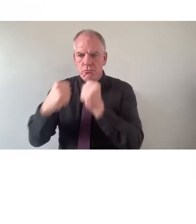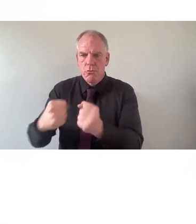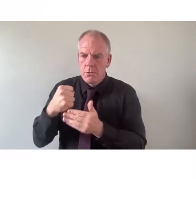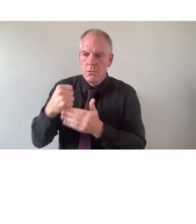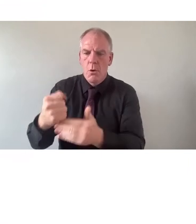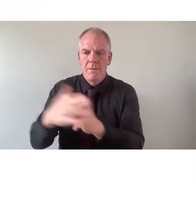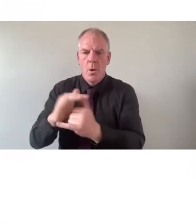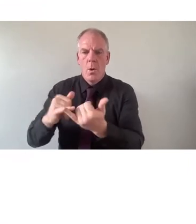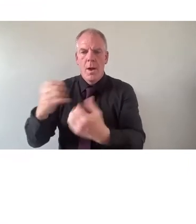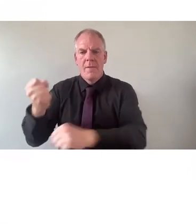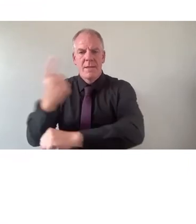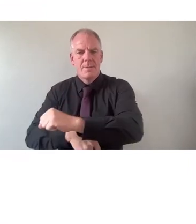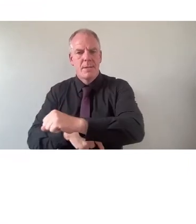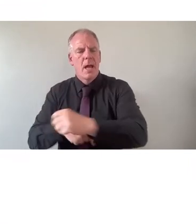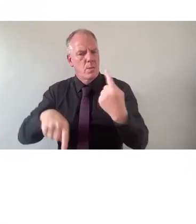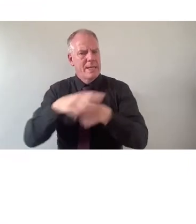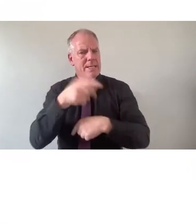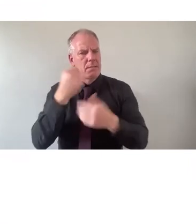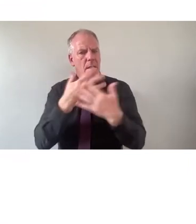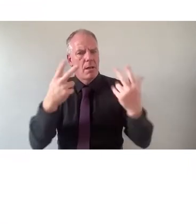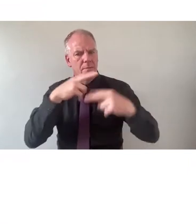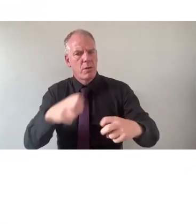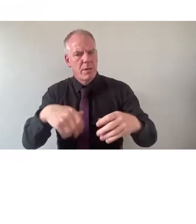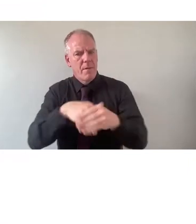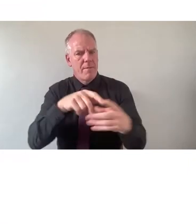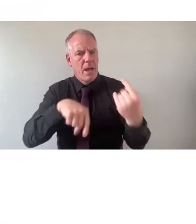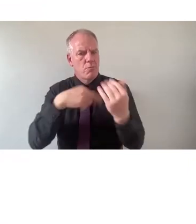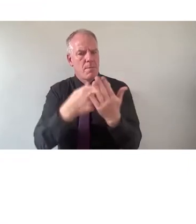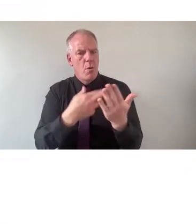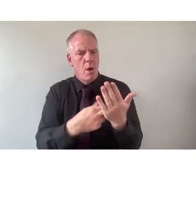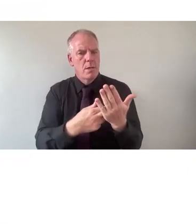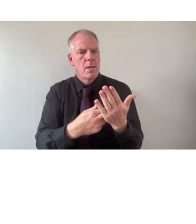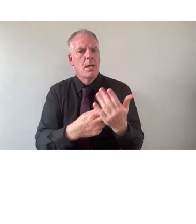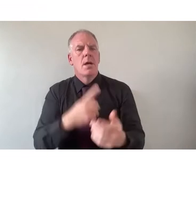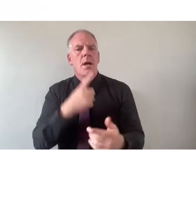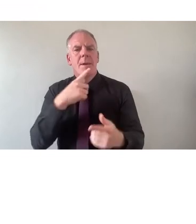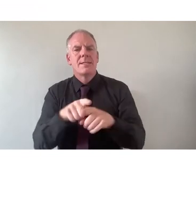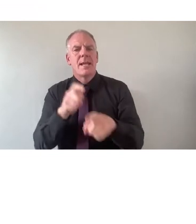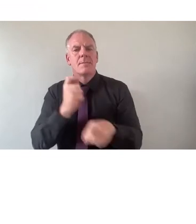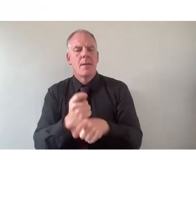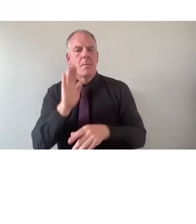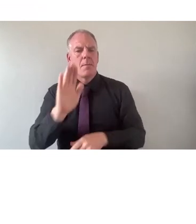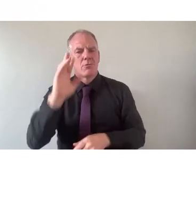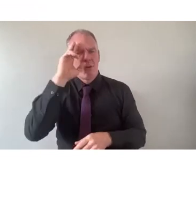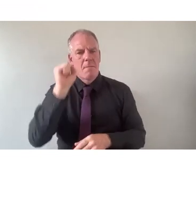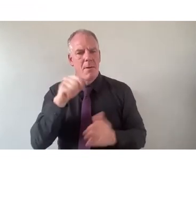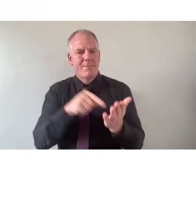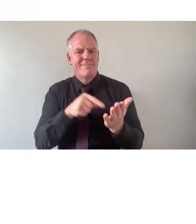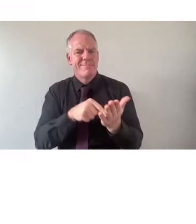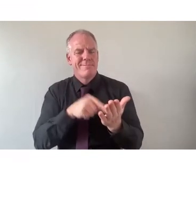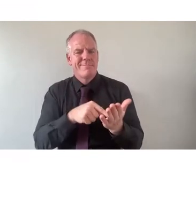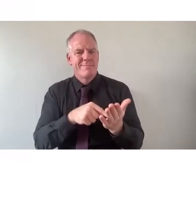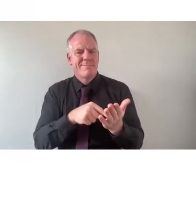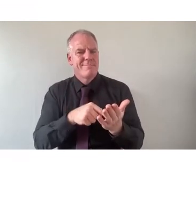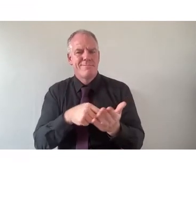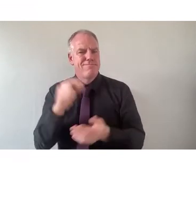we've looked into the service also in greater detail within a report. However, I think it is important to say that this remains relatively small. I